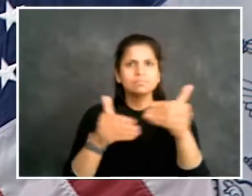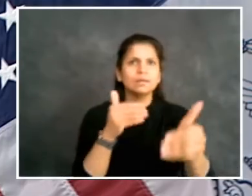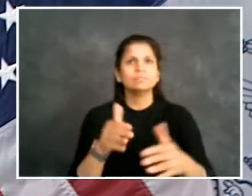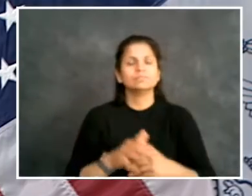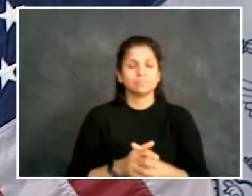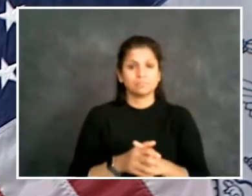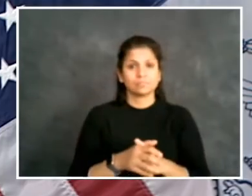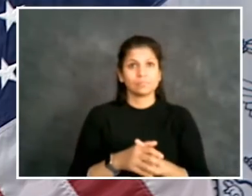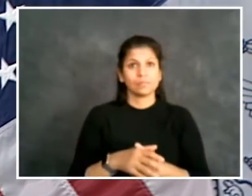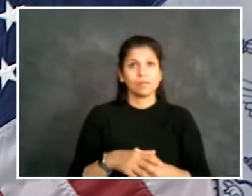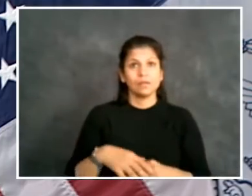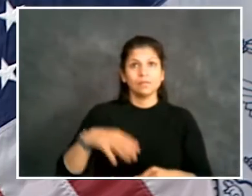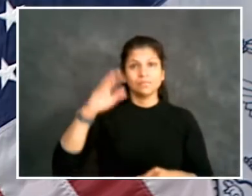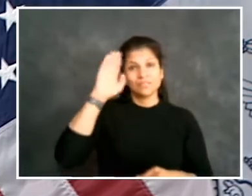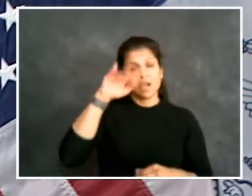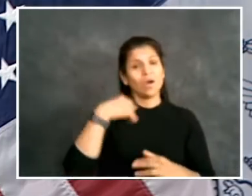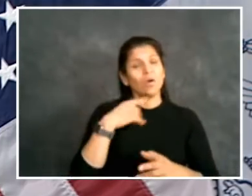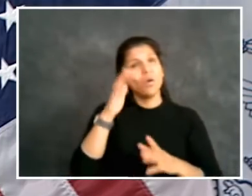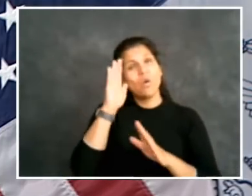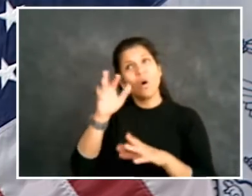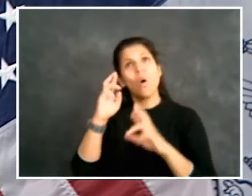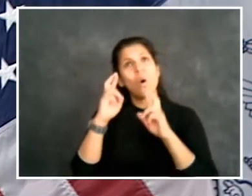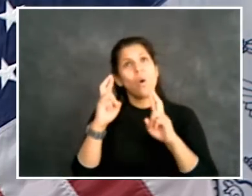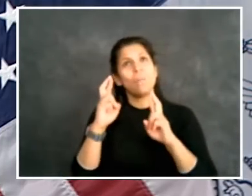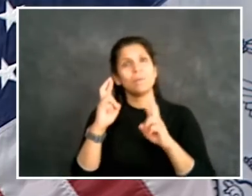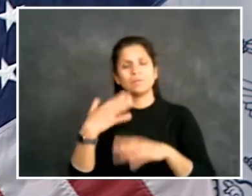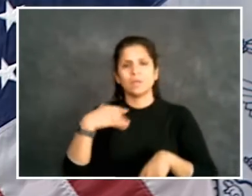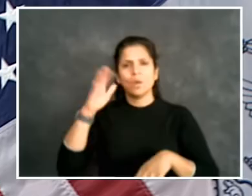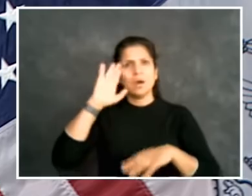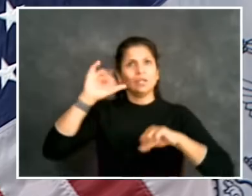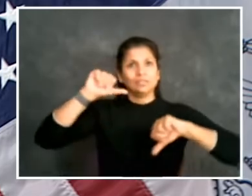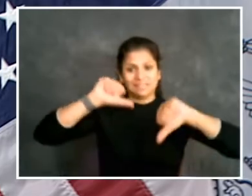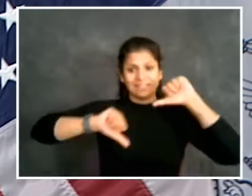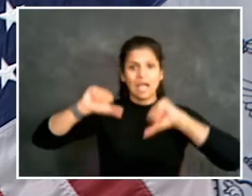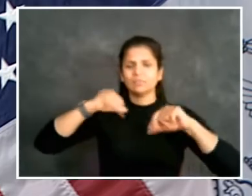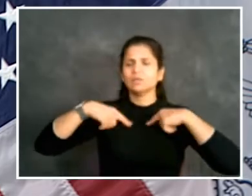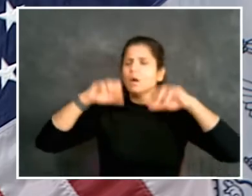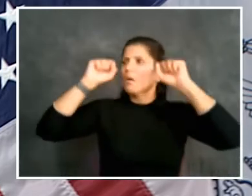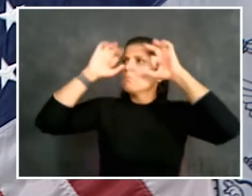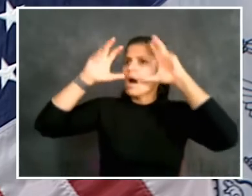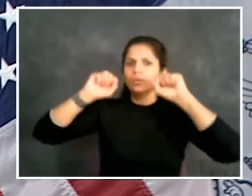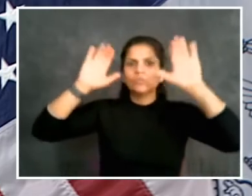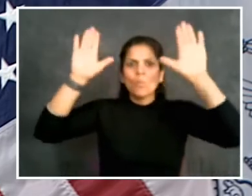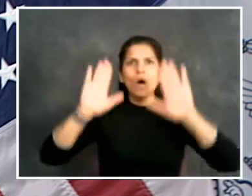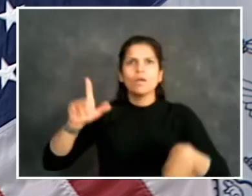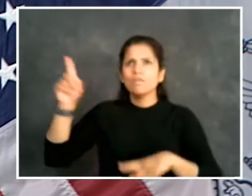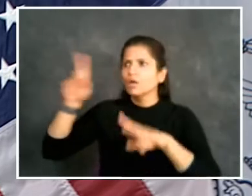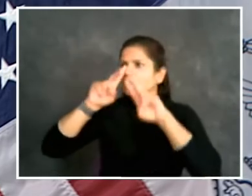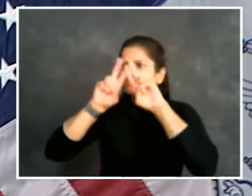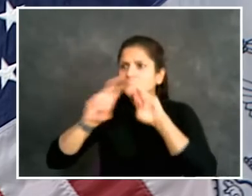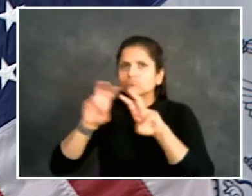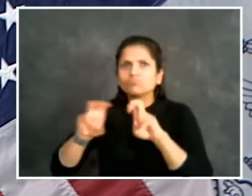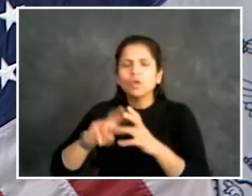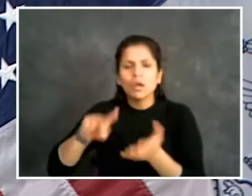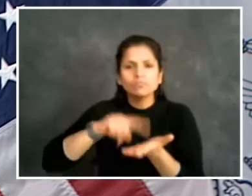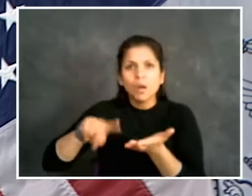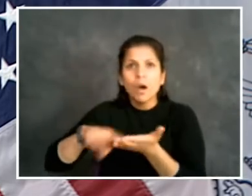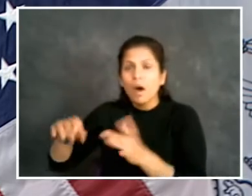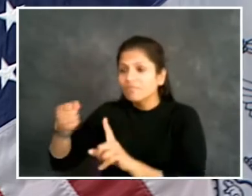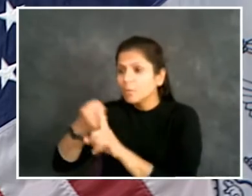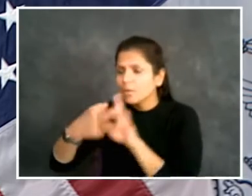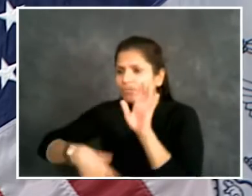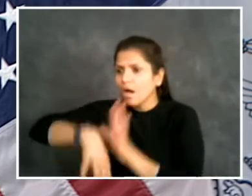or the possibility, obviously, of something like a vaccine would be a game changer. So the science is one of the X factors. Our own